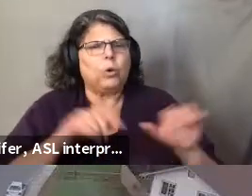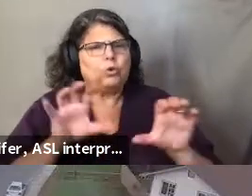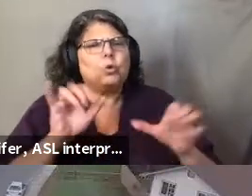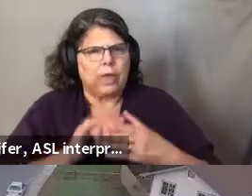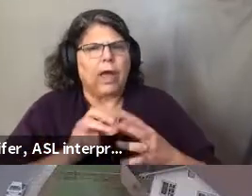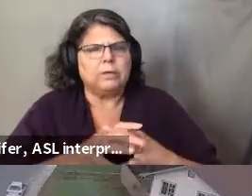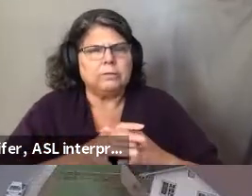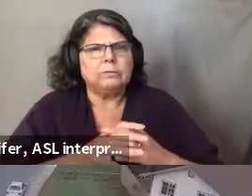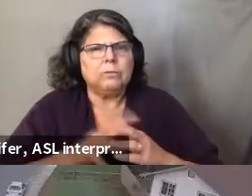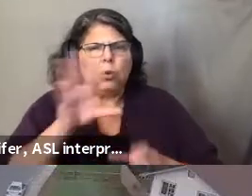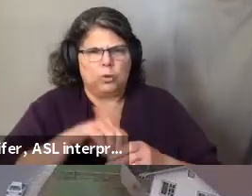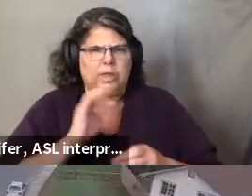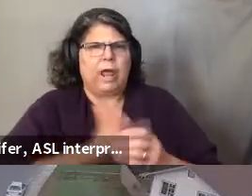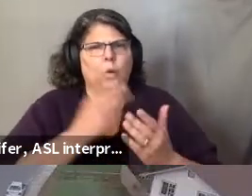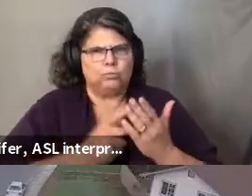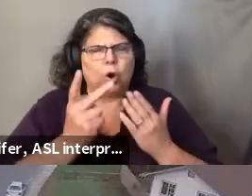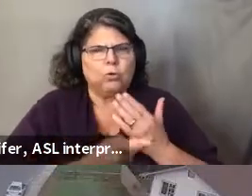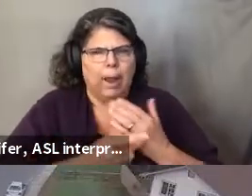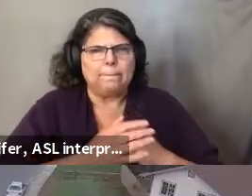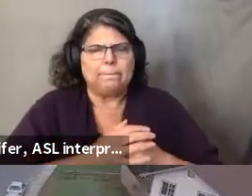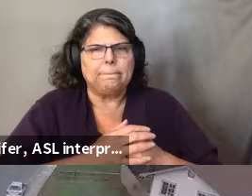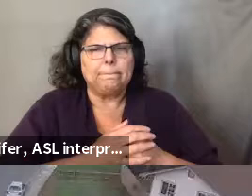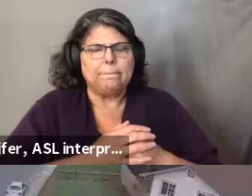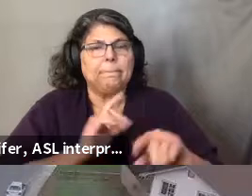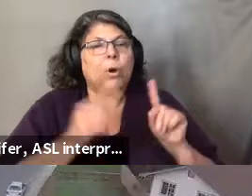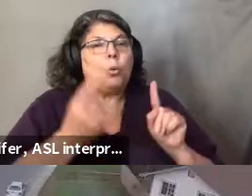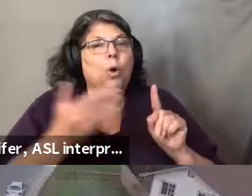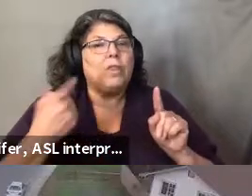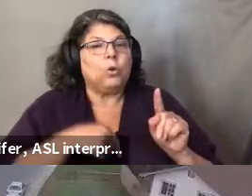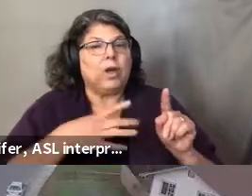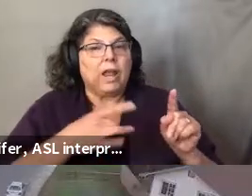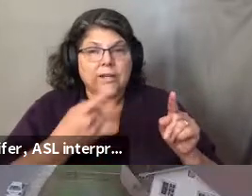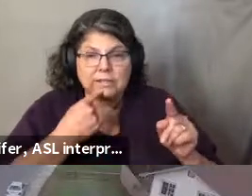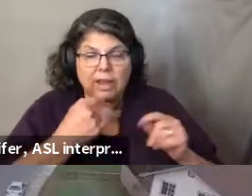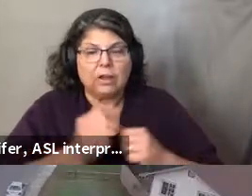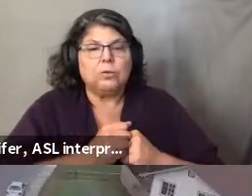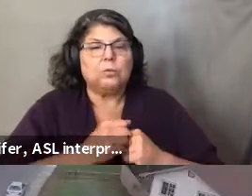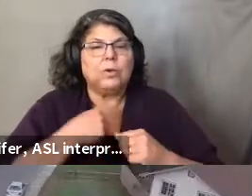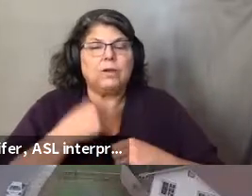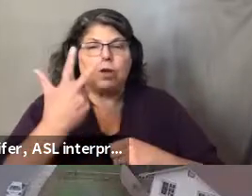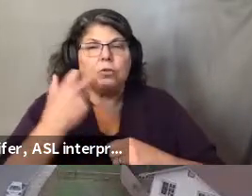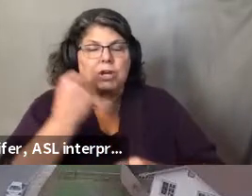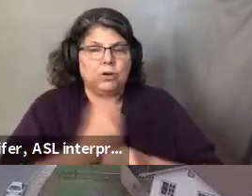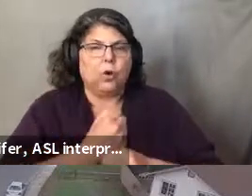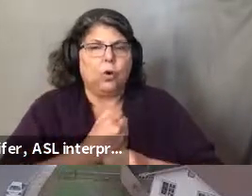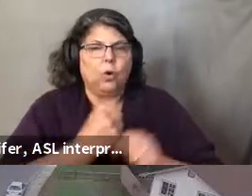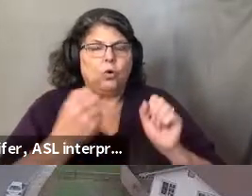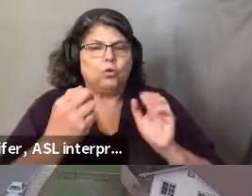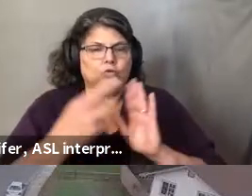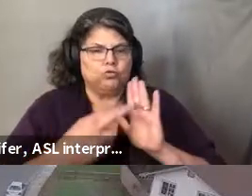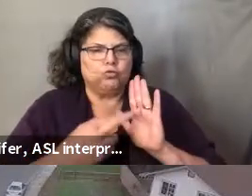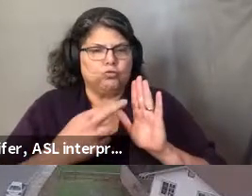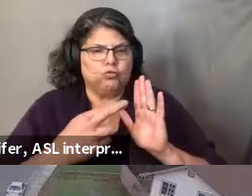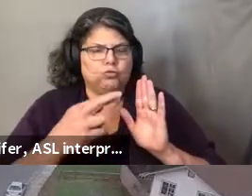doing that within our program. But one of the things we like to say is we have a 3-year-old rule, and we like